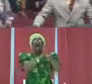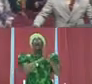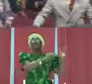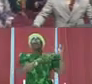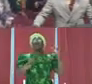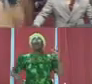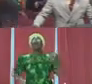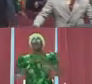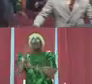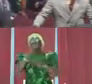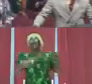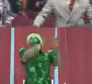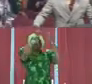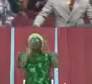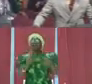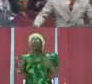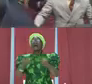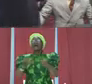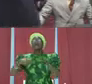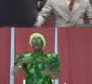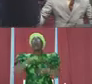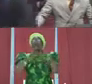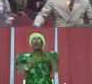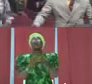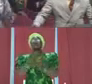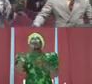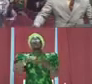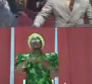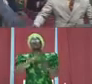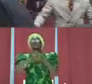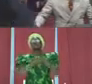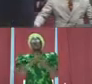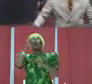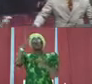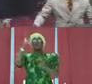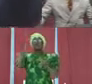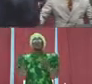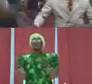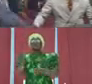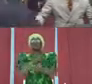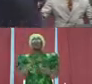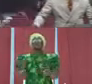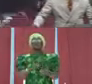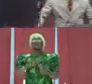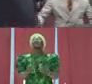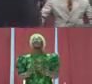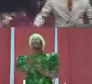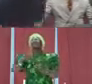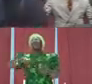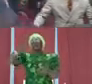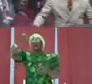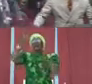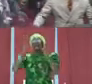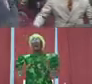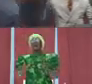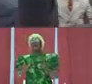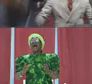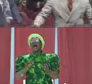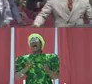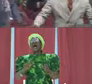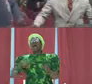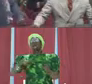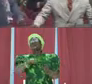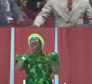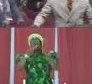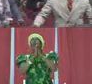Almighty, as we go through this year, you will take us higher, because at the higher place is where the air is fresher. We pray,